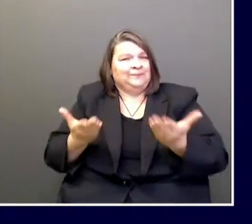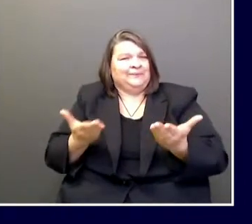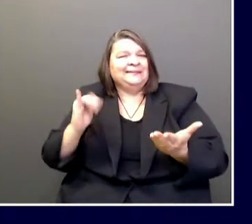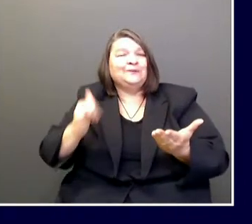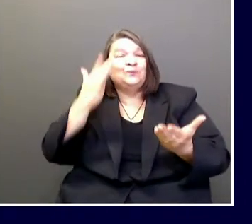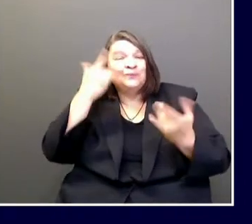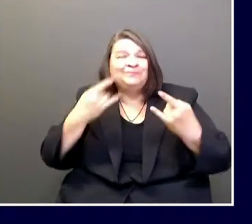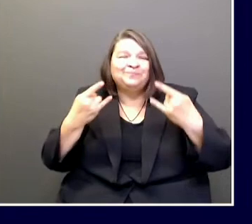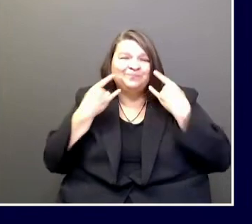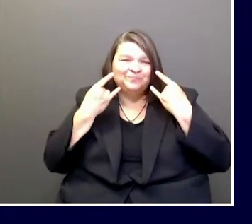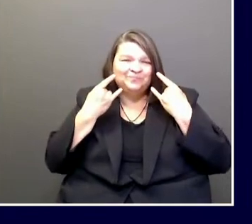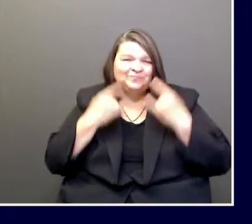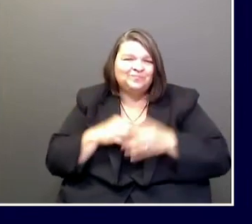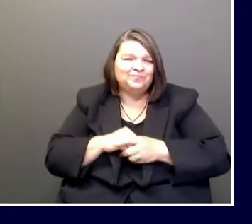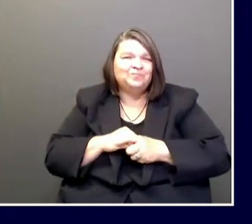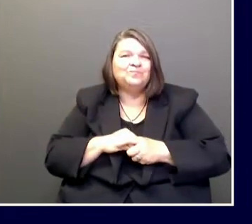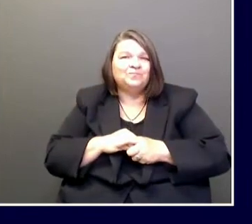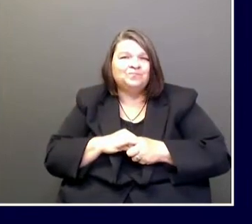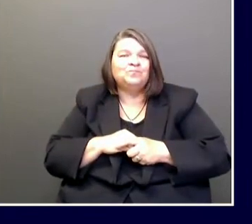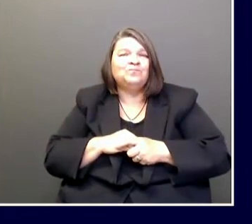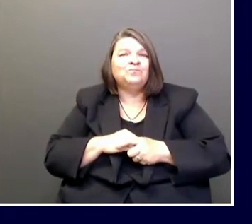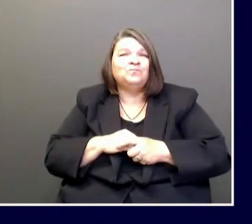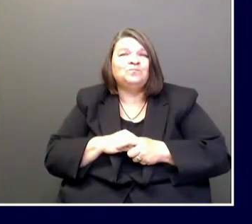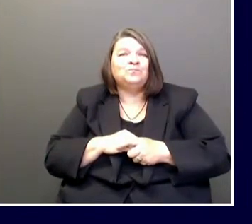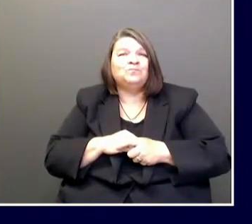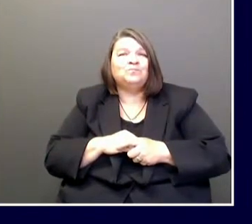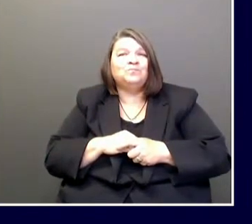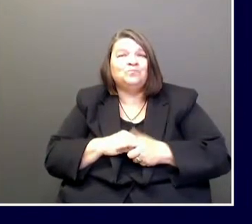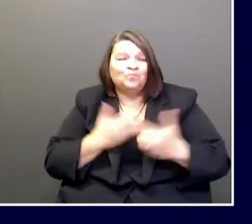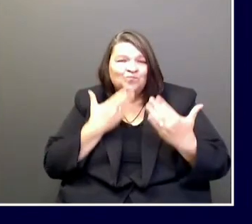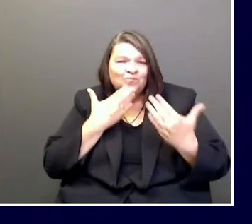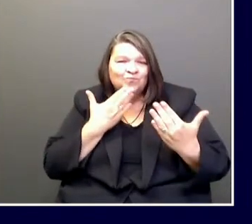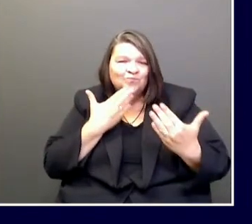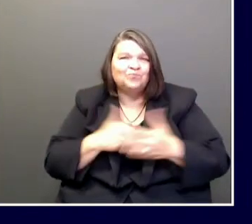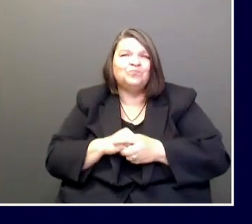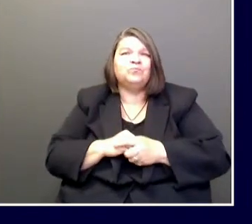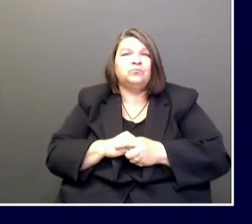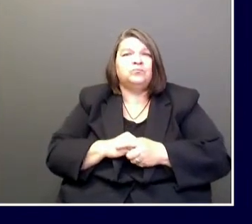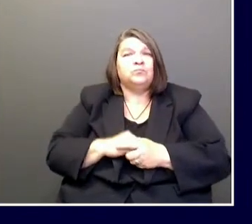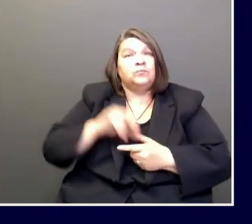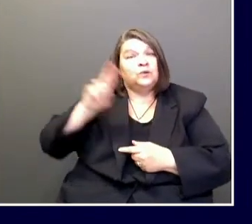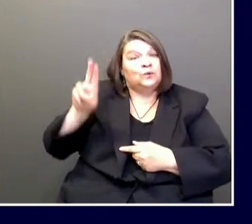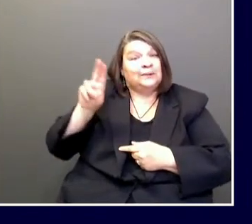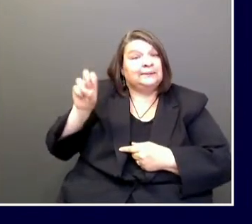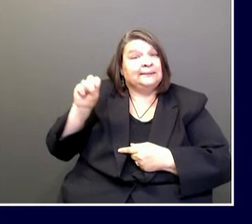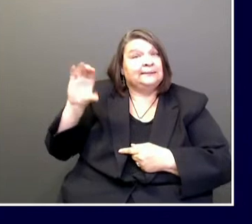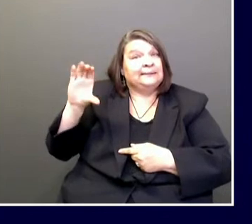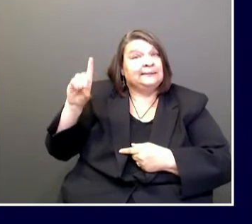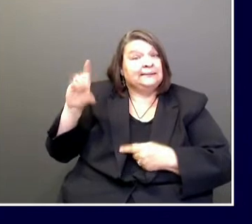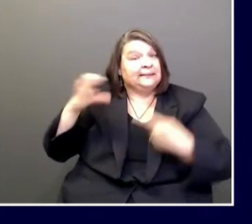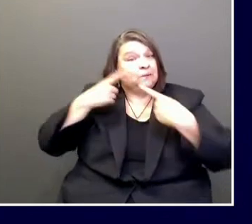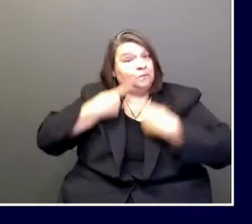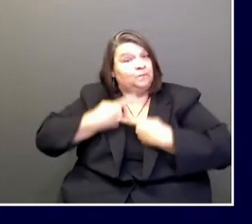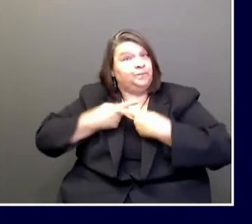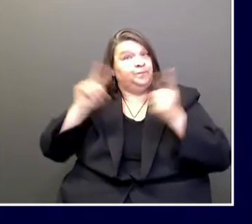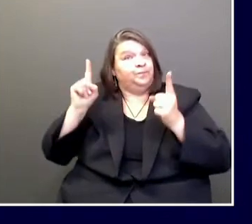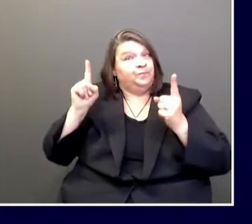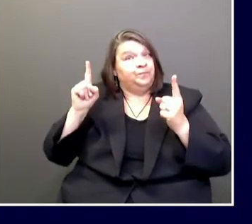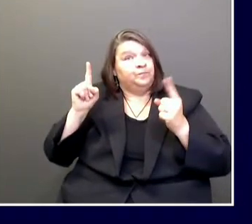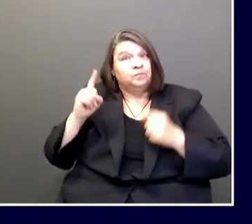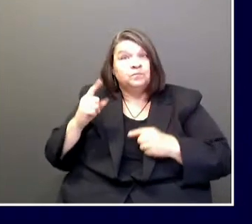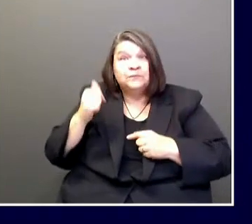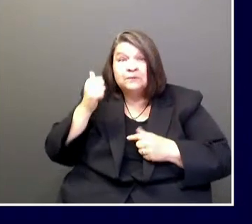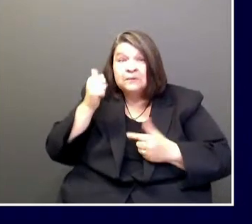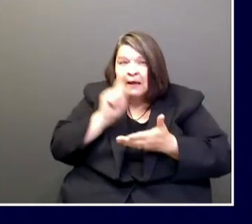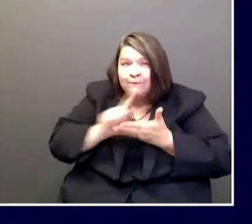How often are you anticipating that these guidelines will be updated? It looks like the US CDC puts out these reports every week. Are you expecting there to